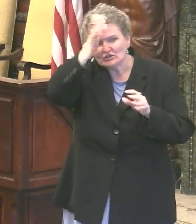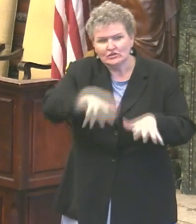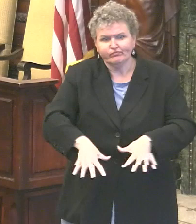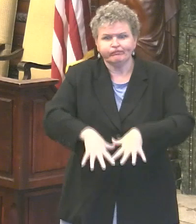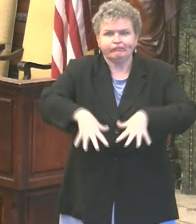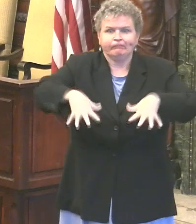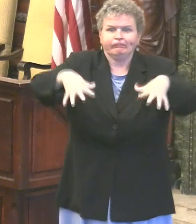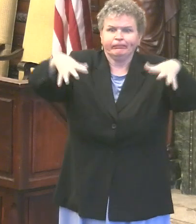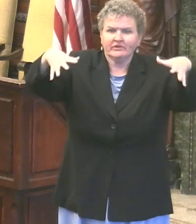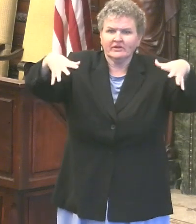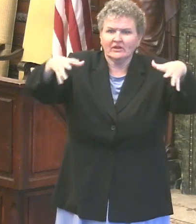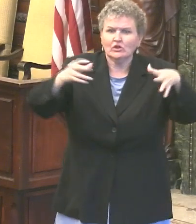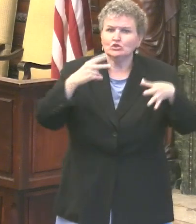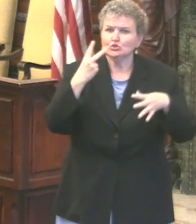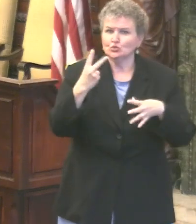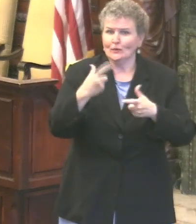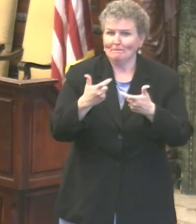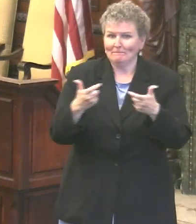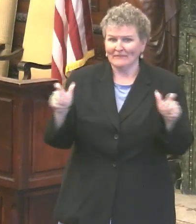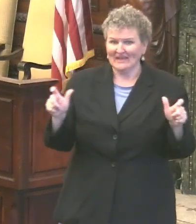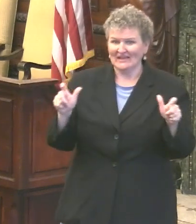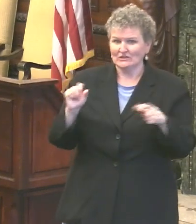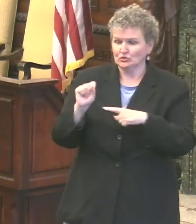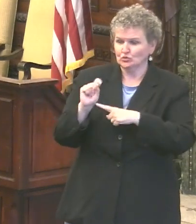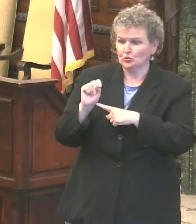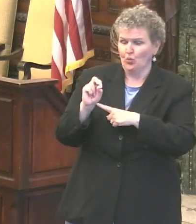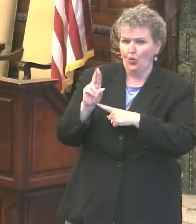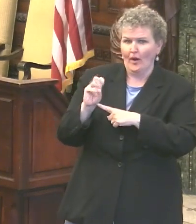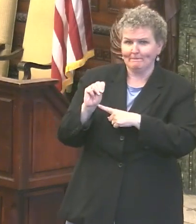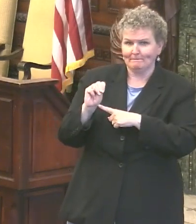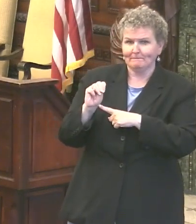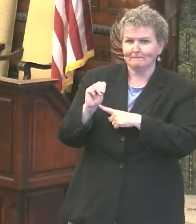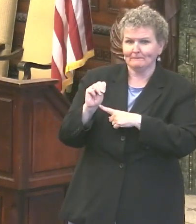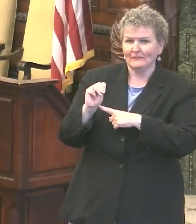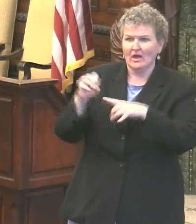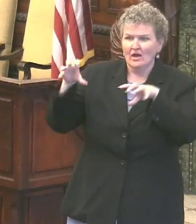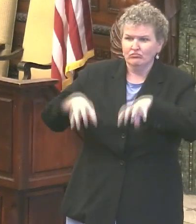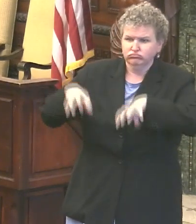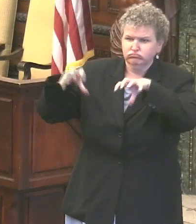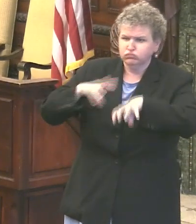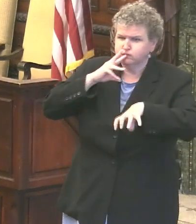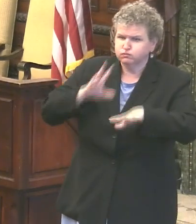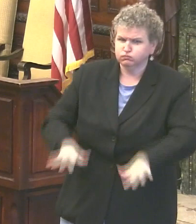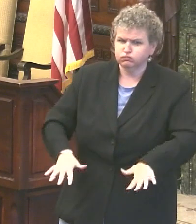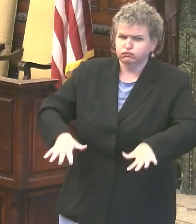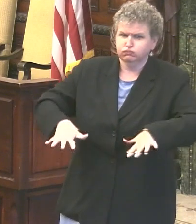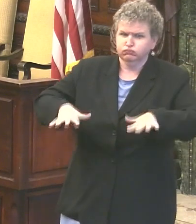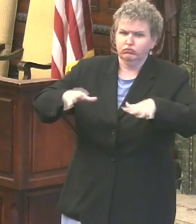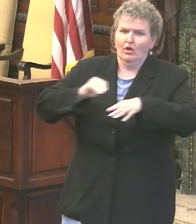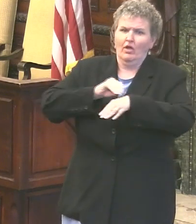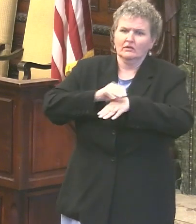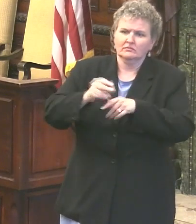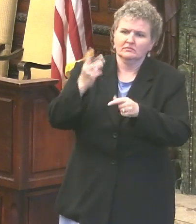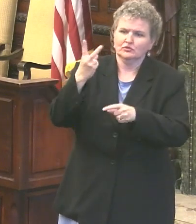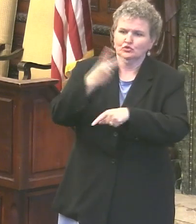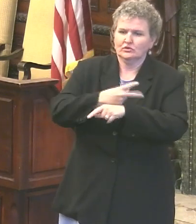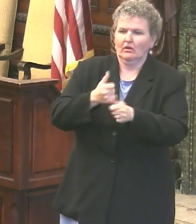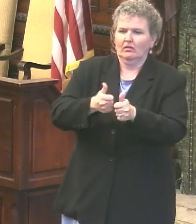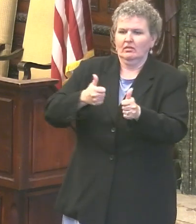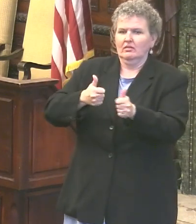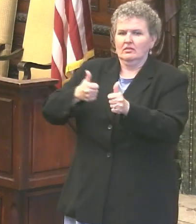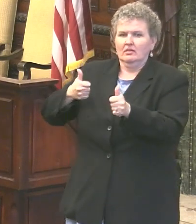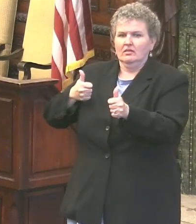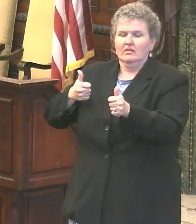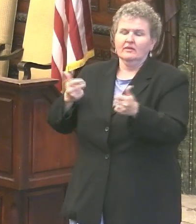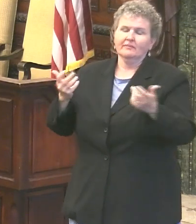2 major storms, which caused a blip in our ability to deliver service. We're about 2 days behind now. We've relocated some